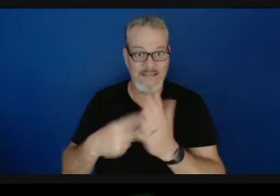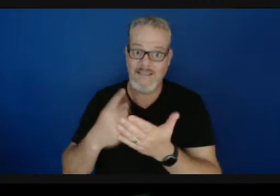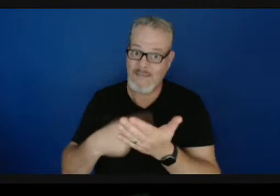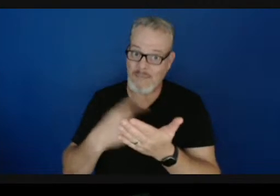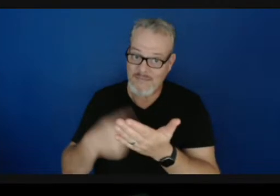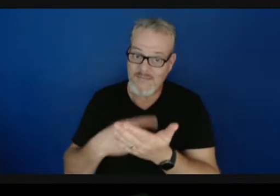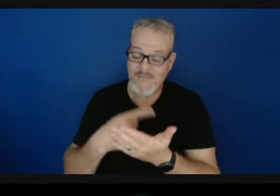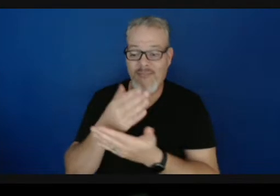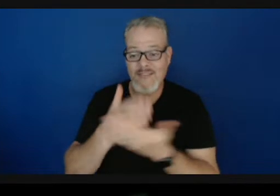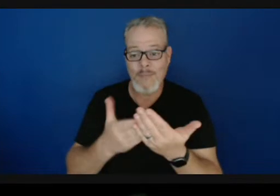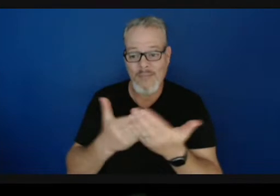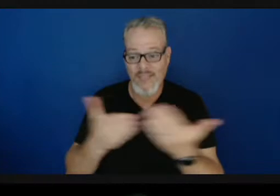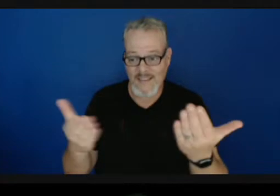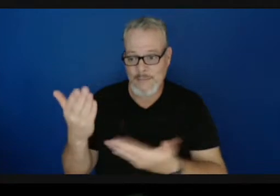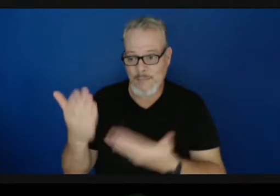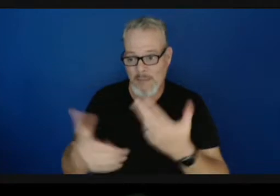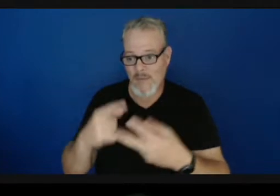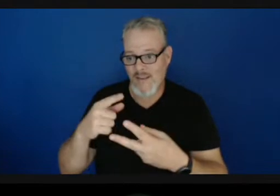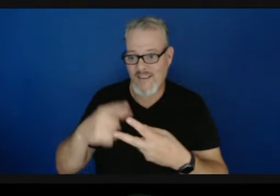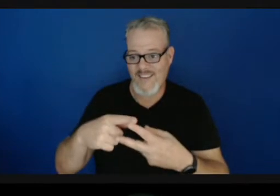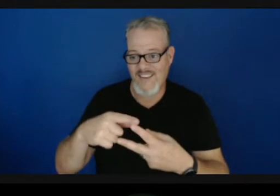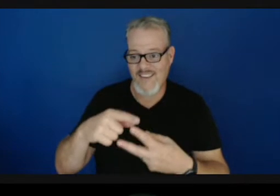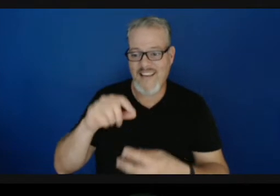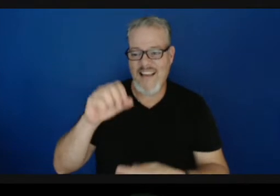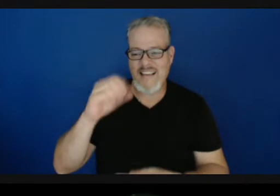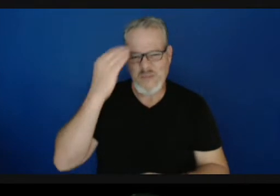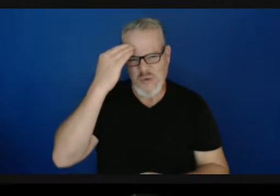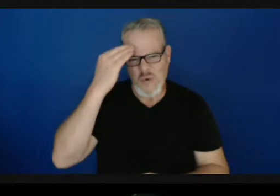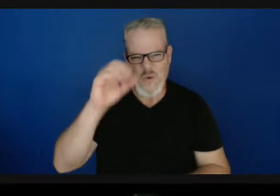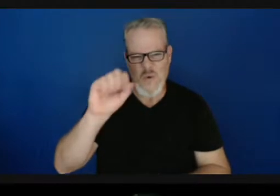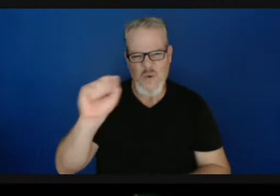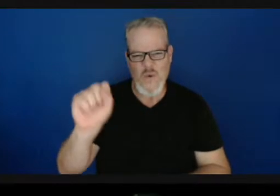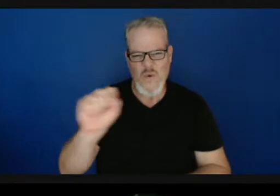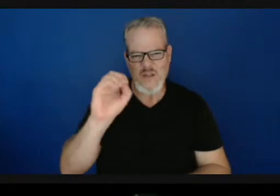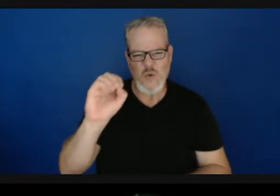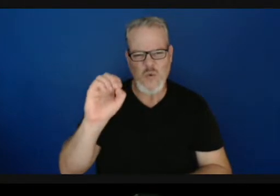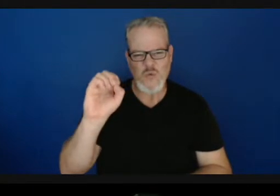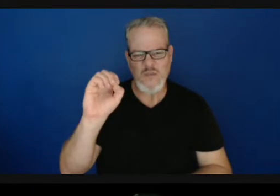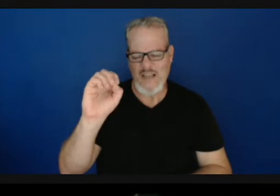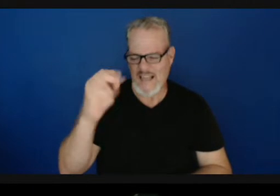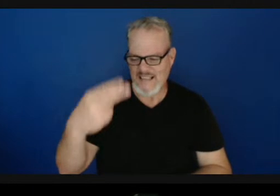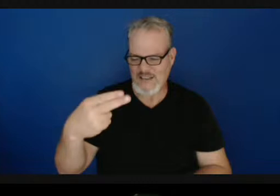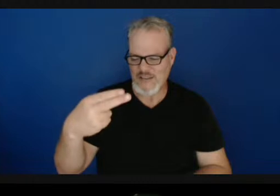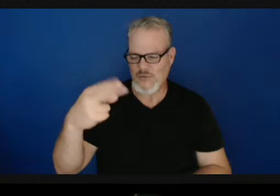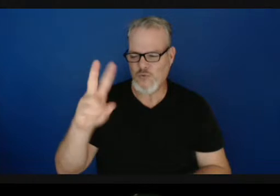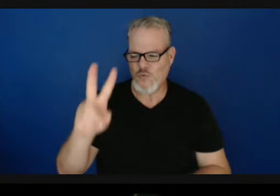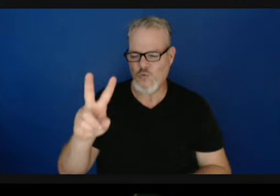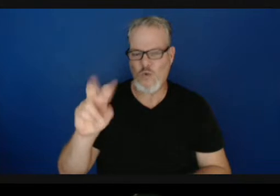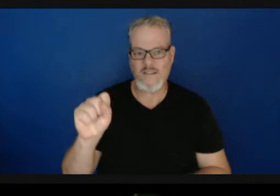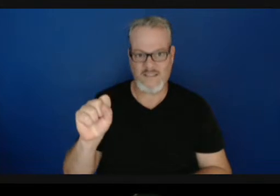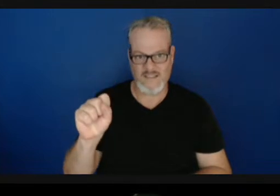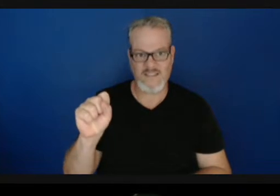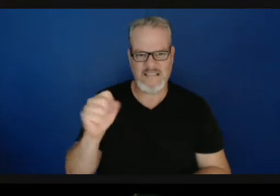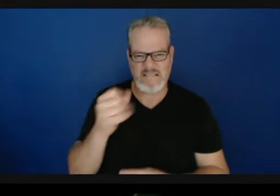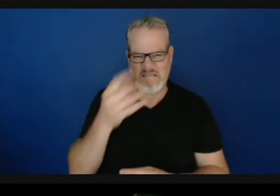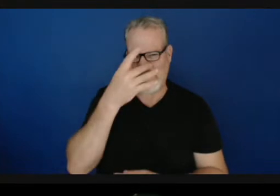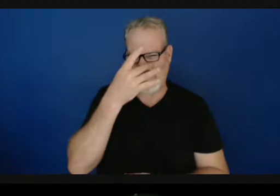One might be the hydrogen sulfide, that really stinky rotten egg smell, H2S, that we talk about,